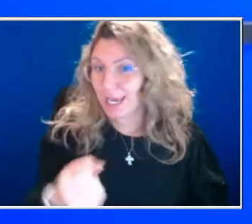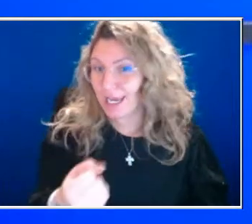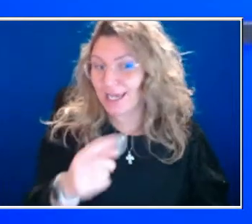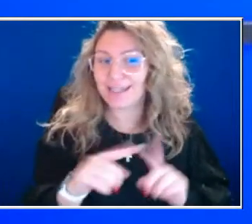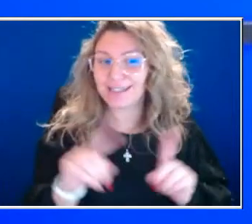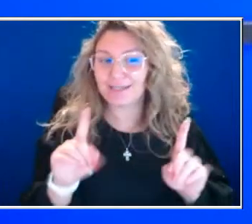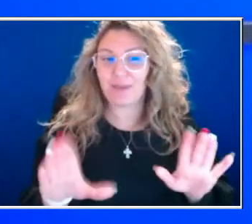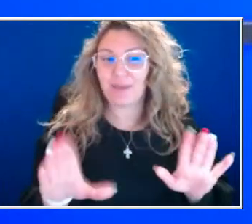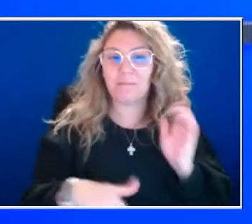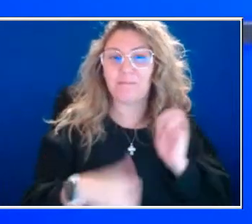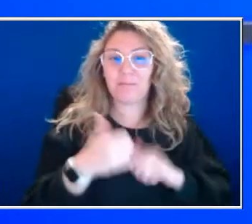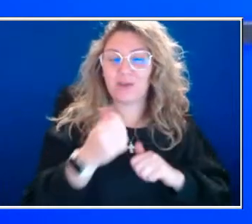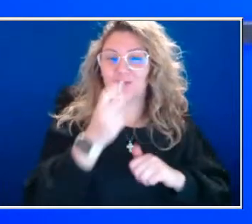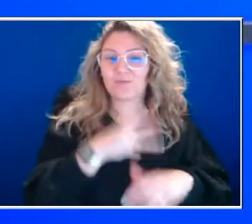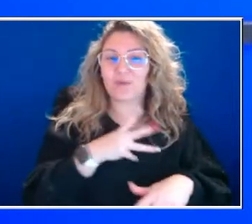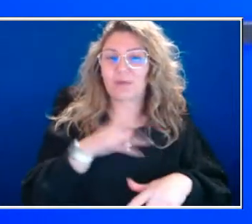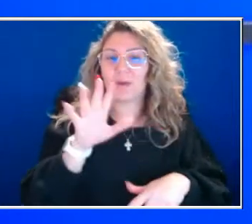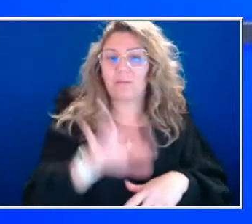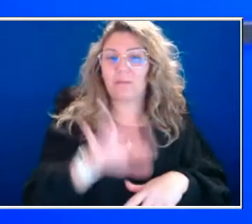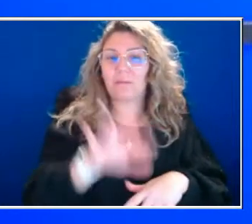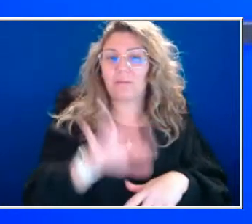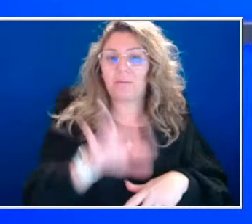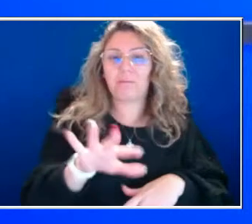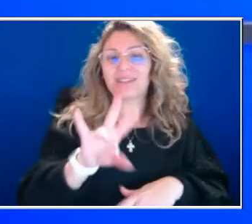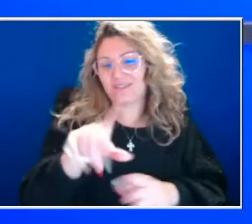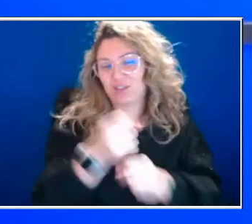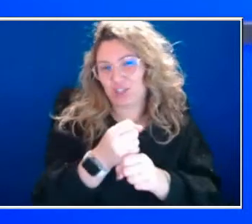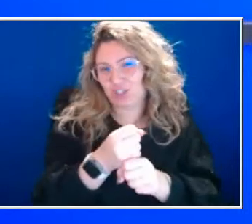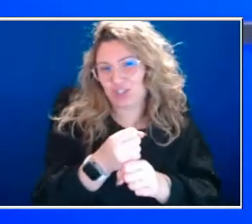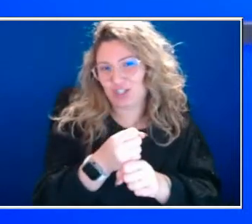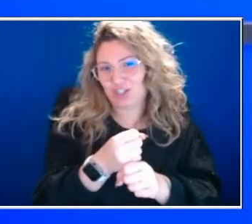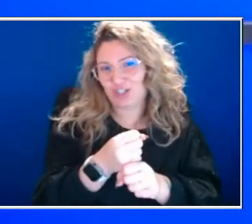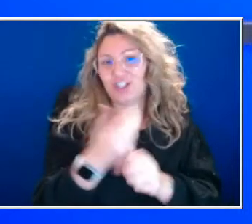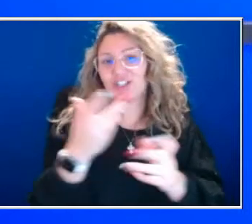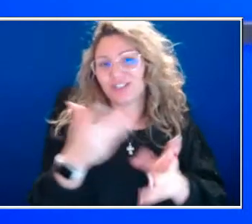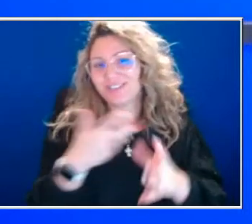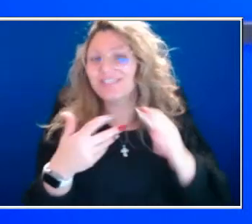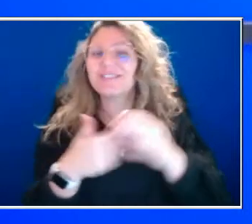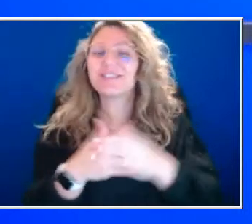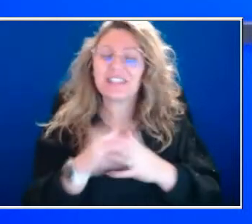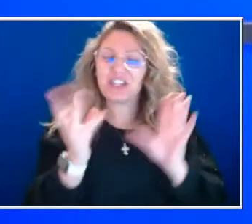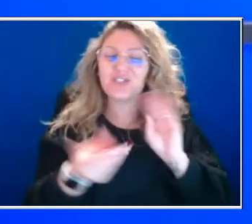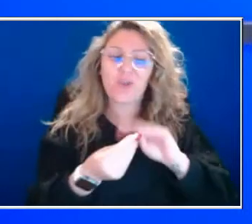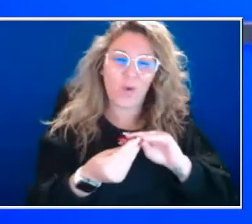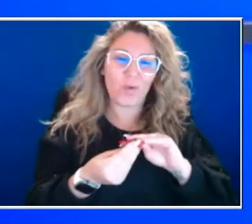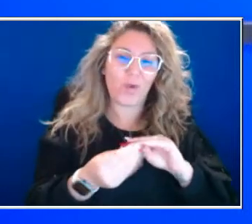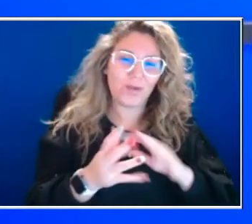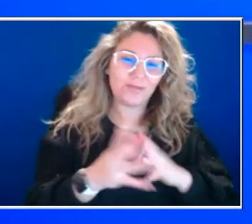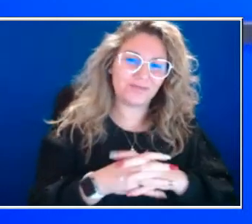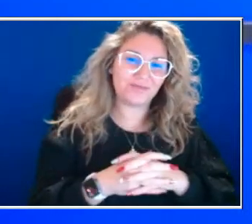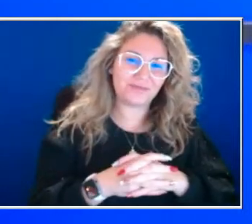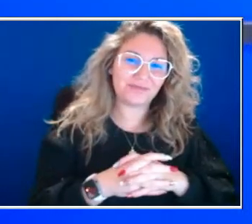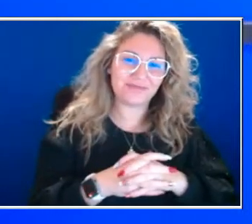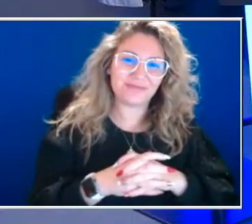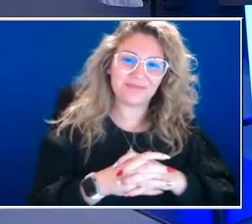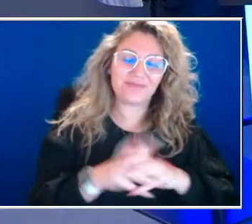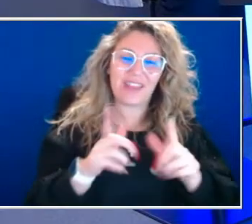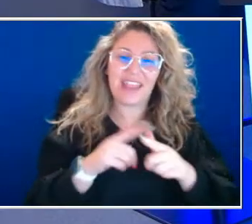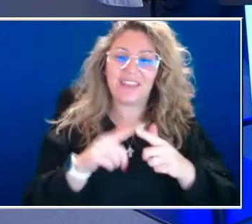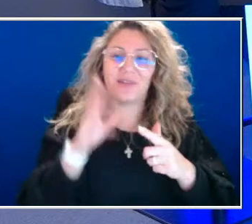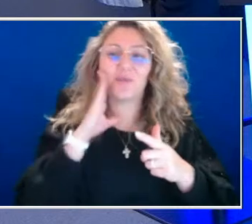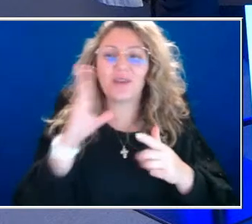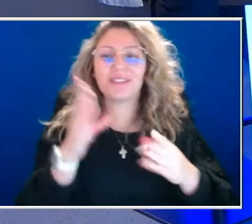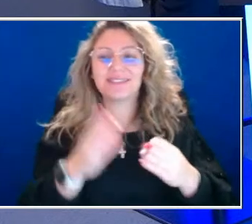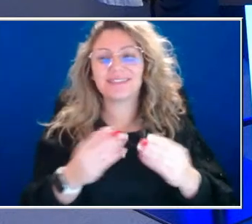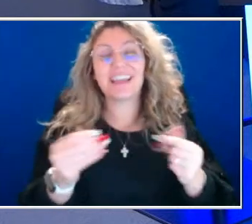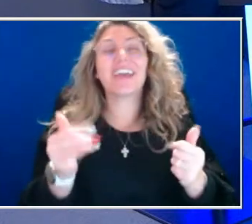women have symptoms for about 7 years, front and back total. Okay. And then they resolve. Eventually.